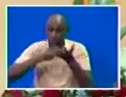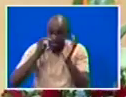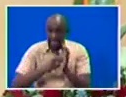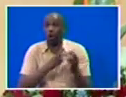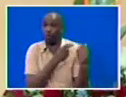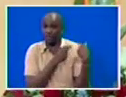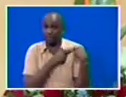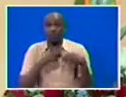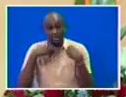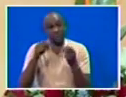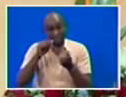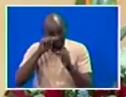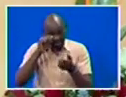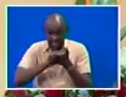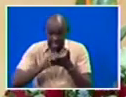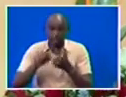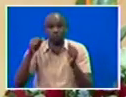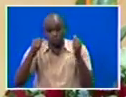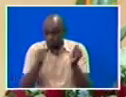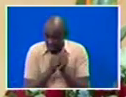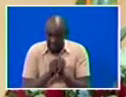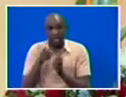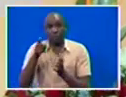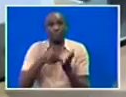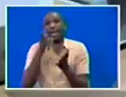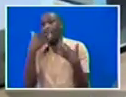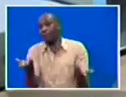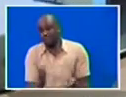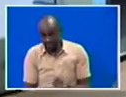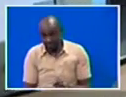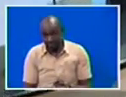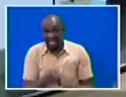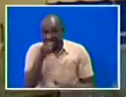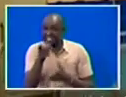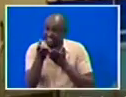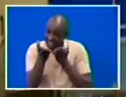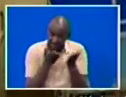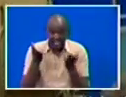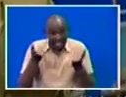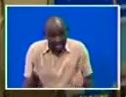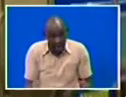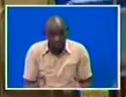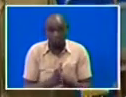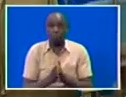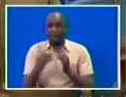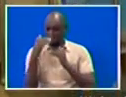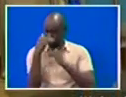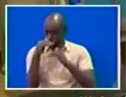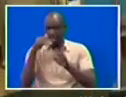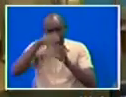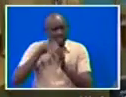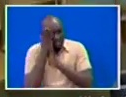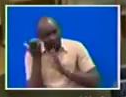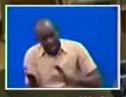obligations do we sign together and how do we reimburse you for the services you give. These services are now not limited to inpatient